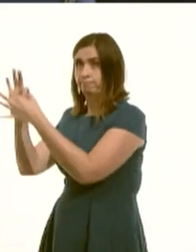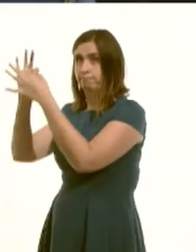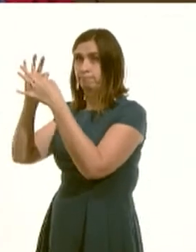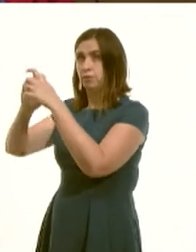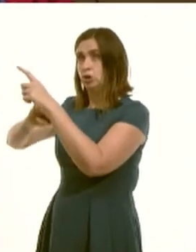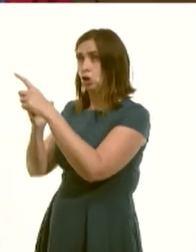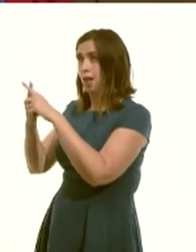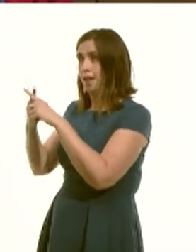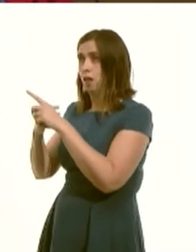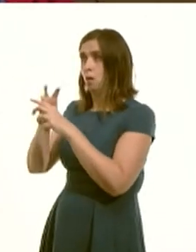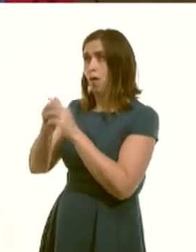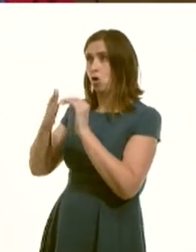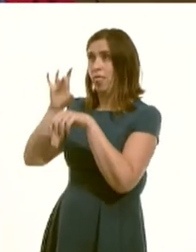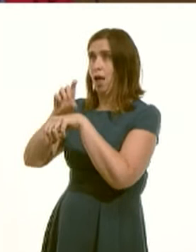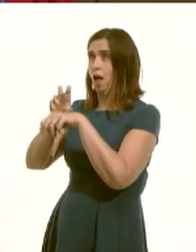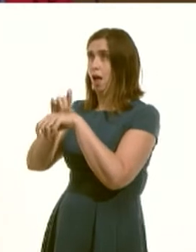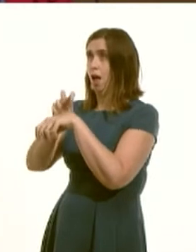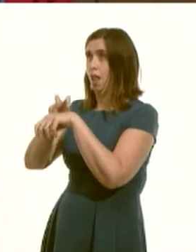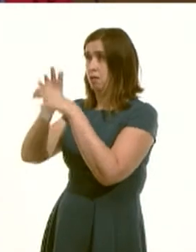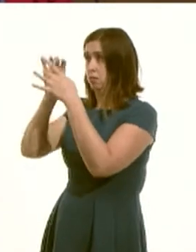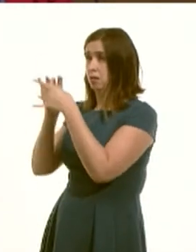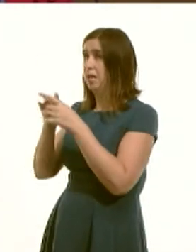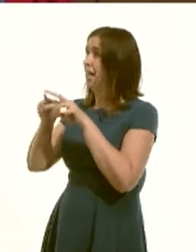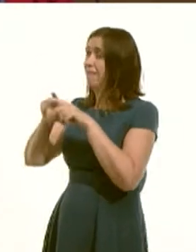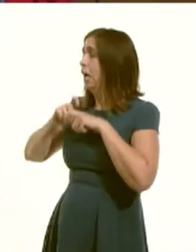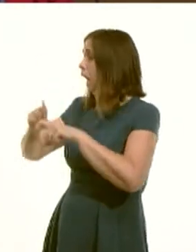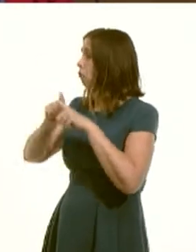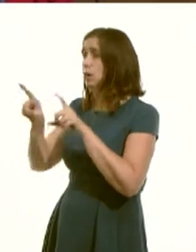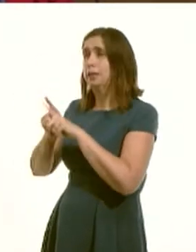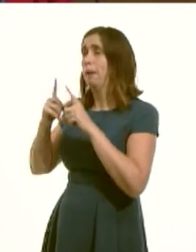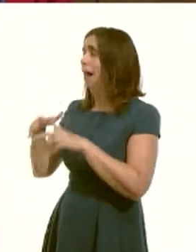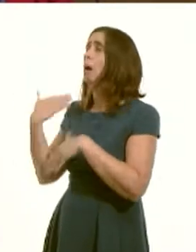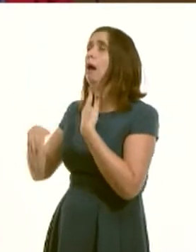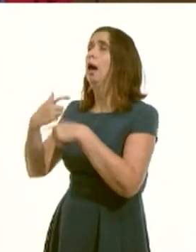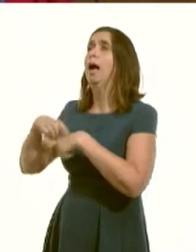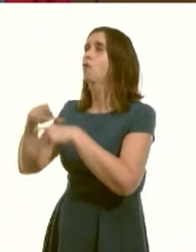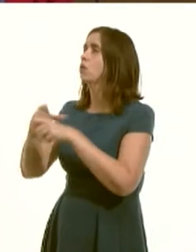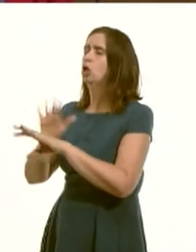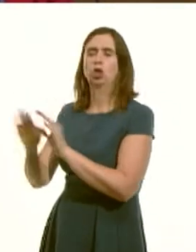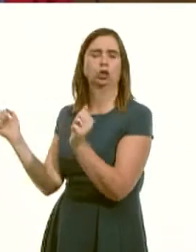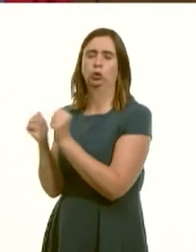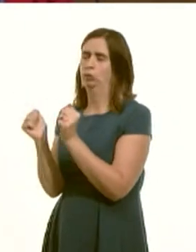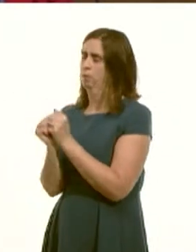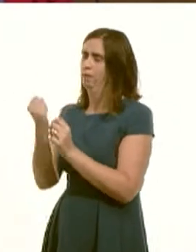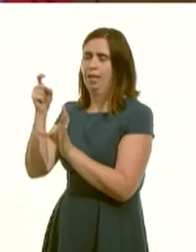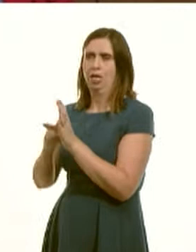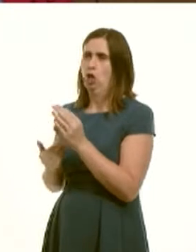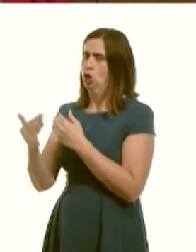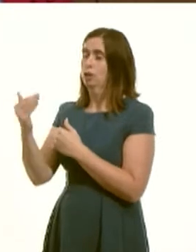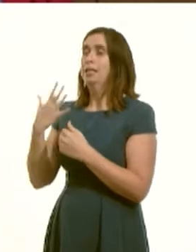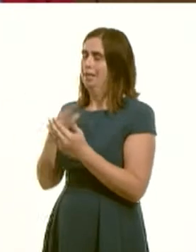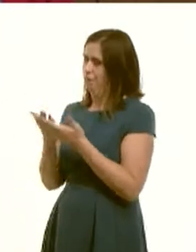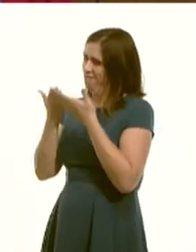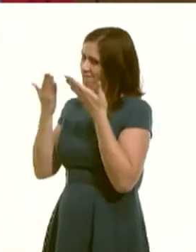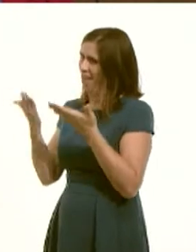understood in Whitehall that carrying on in the same old way is inadequate over the course of the next decade. We must have a constitutional settlement that's fair,